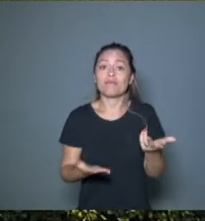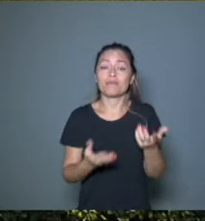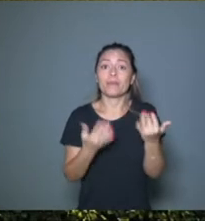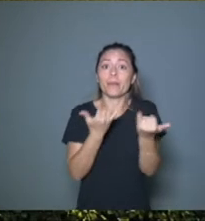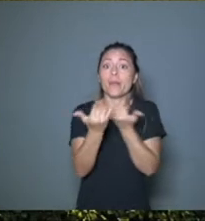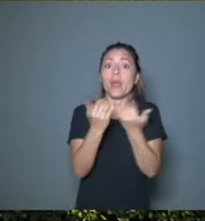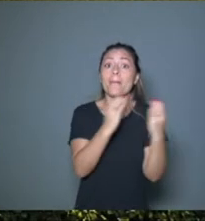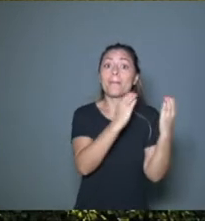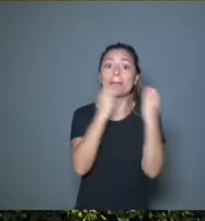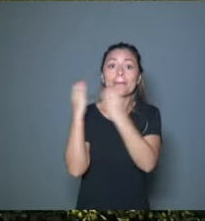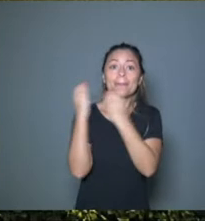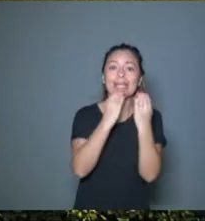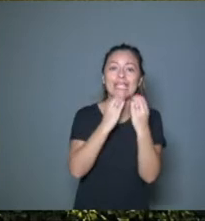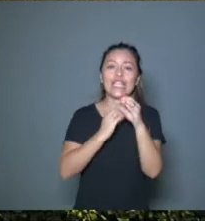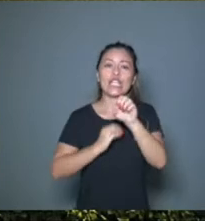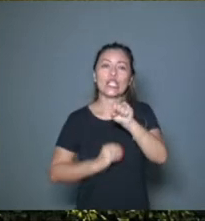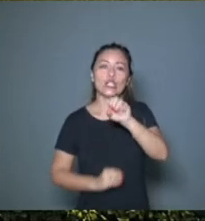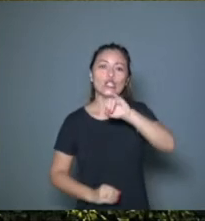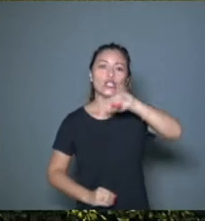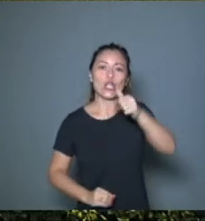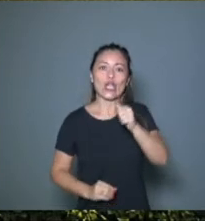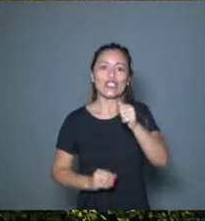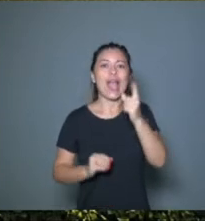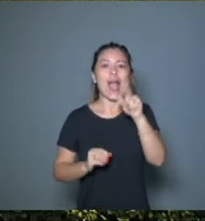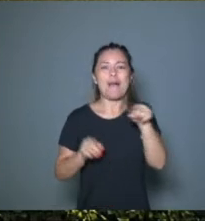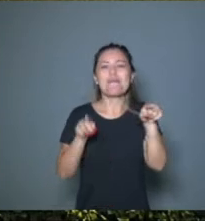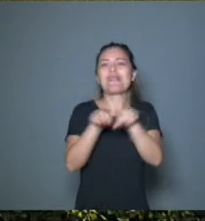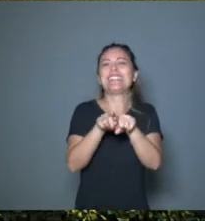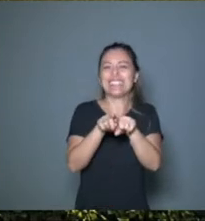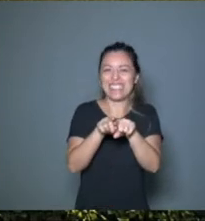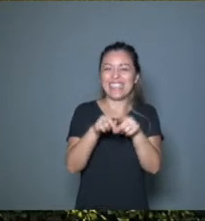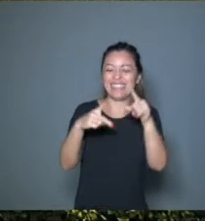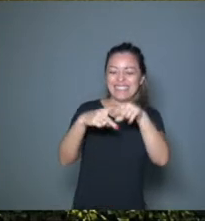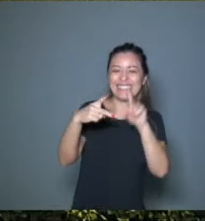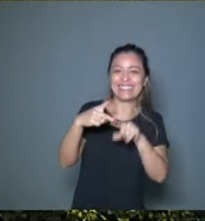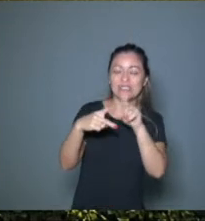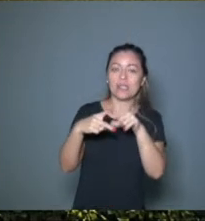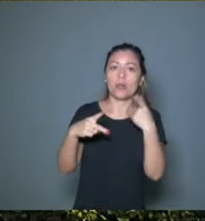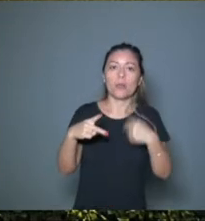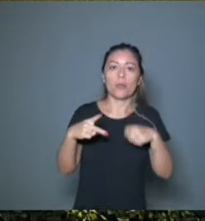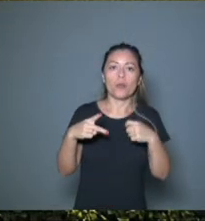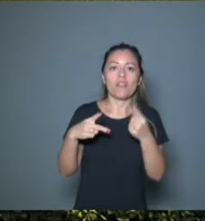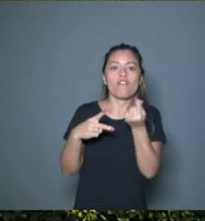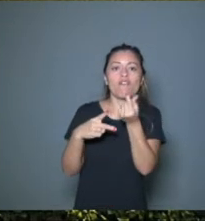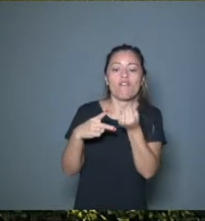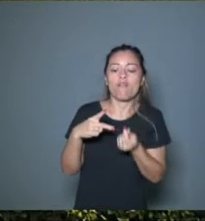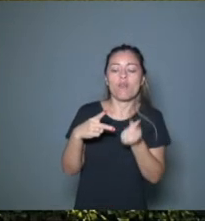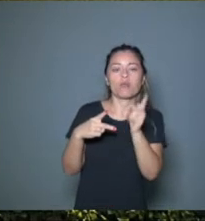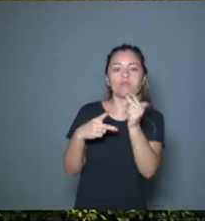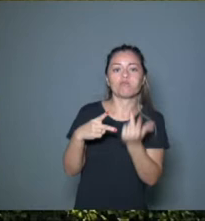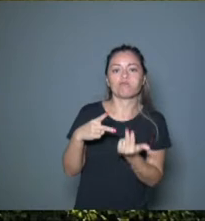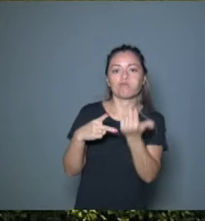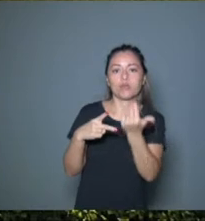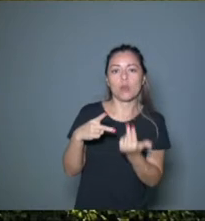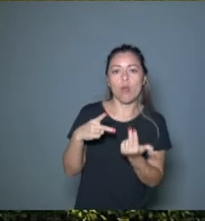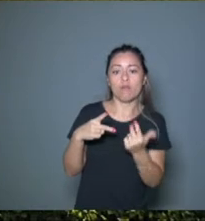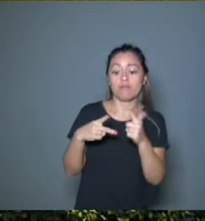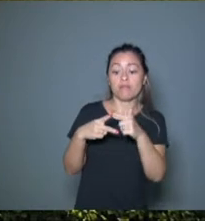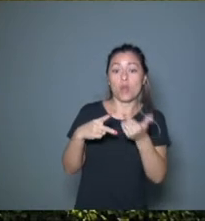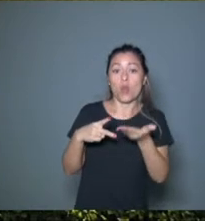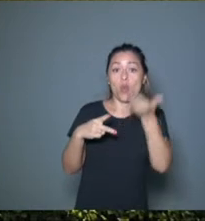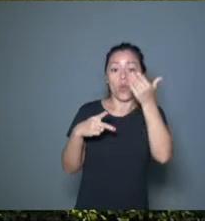to meet international demand. And corn and soybean are always hand in